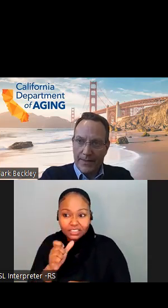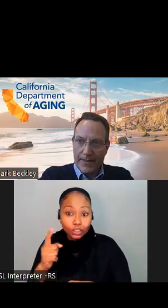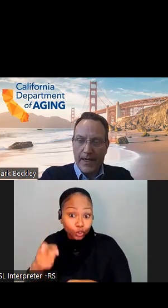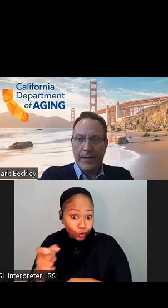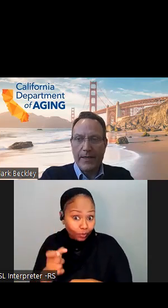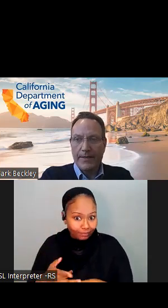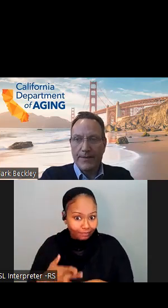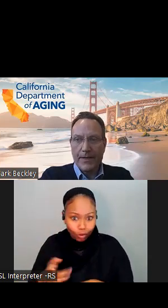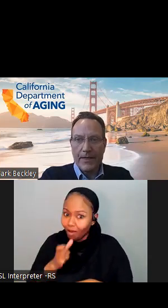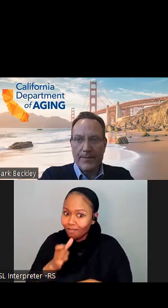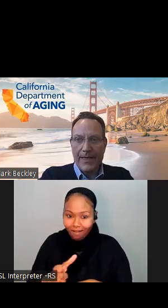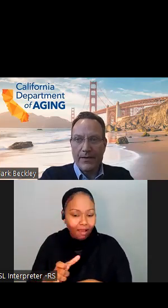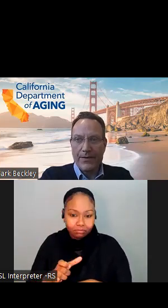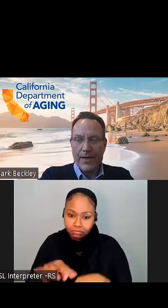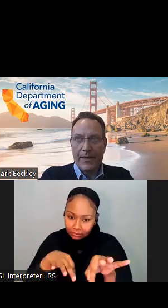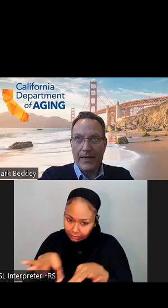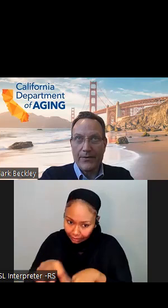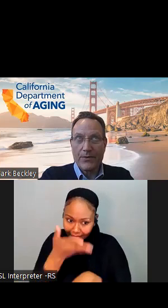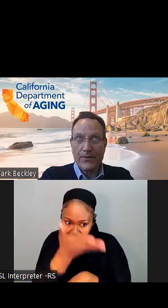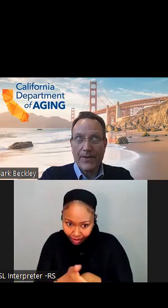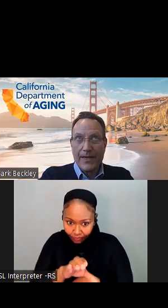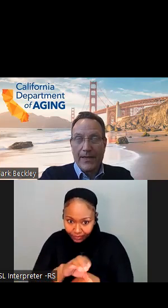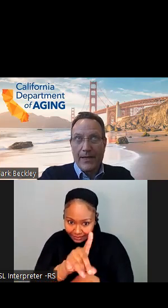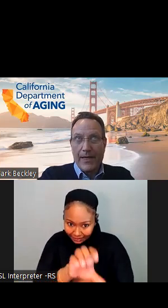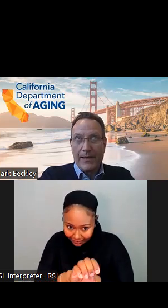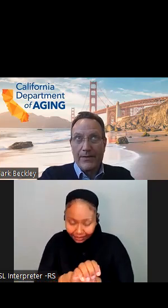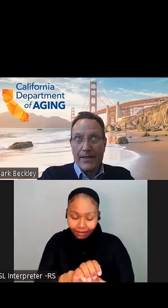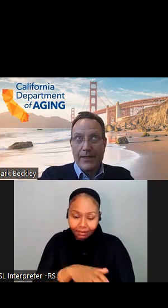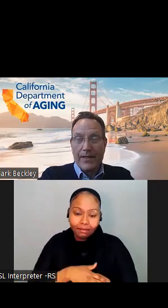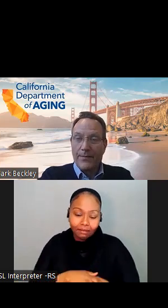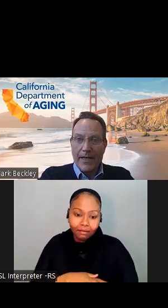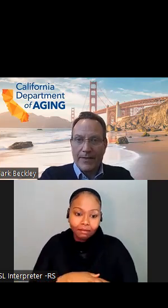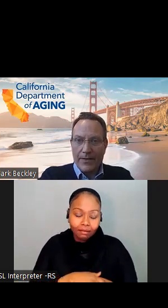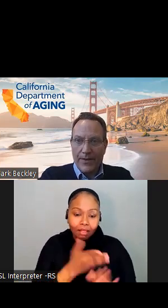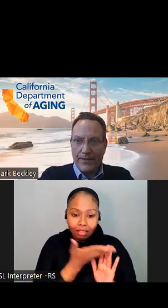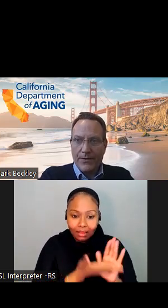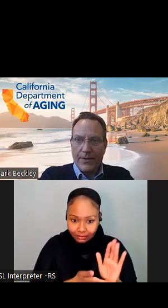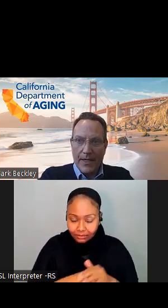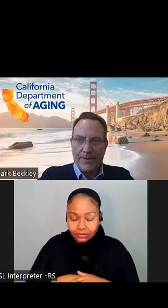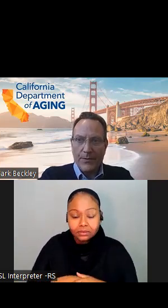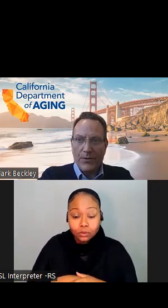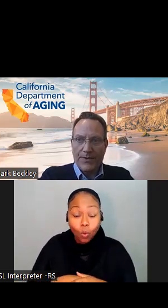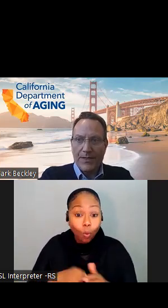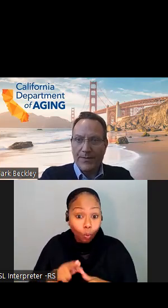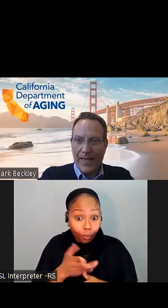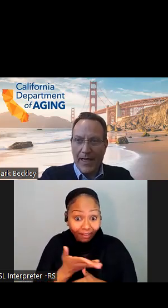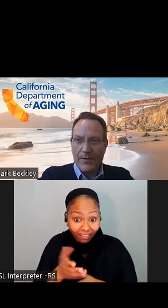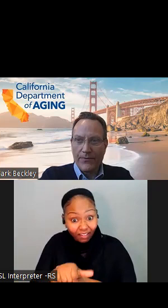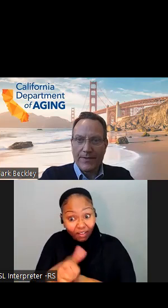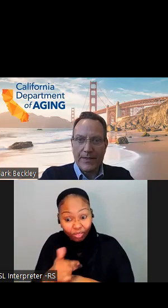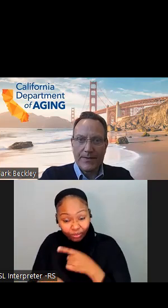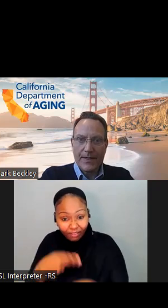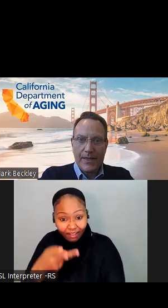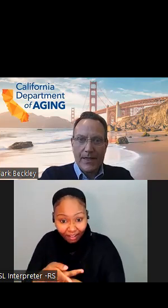the CDC guidelines? And are there any other sort of unique impacts that you think certain types of emergencies may have